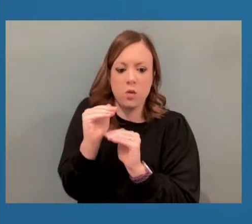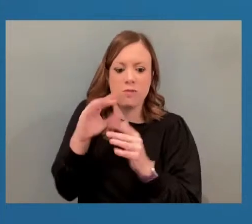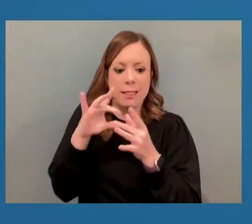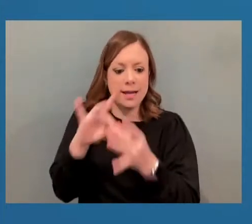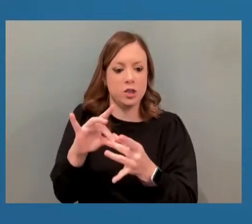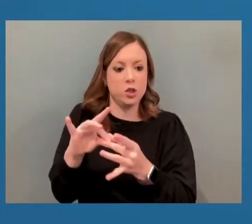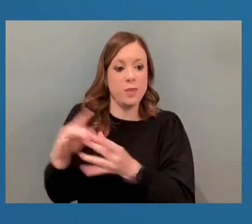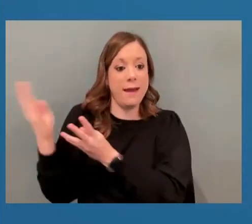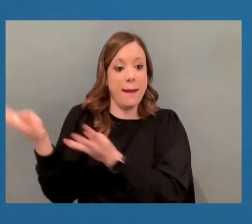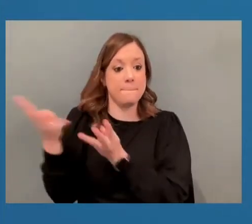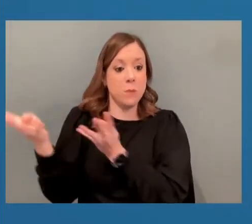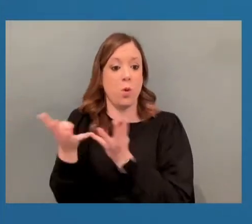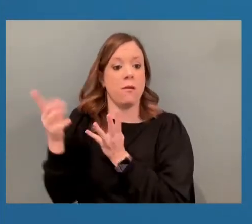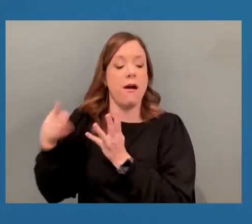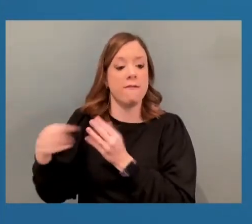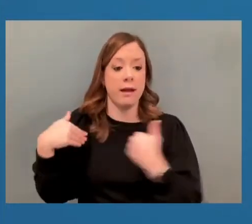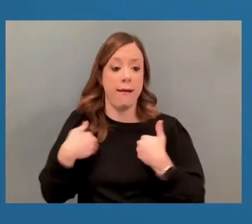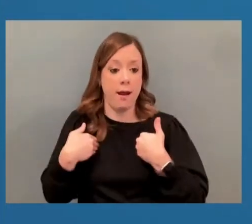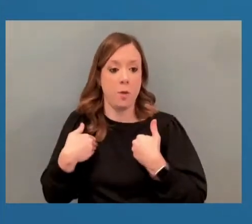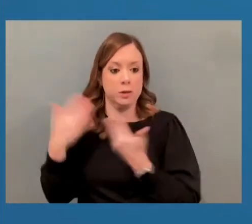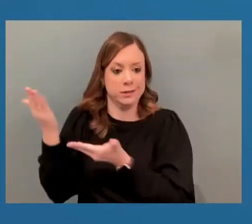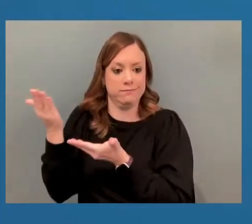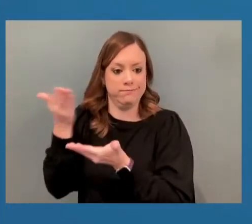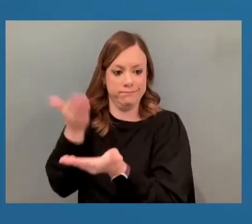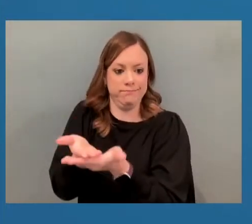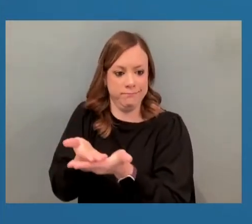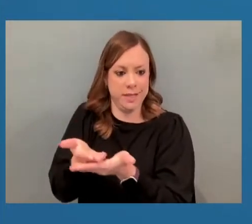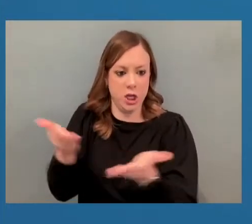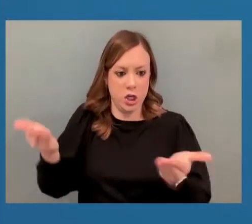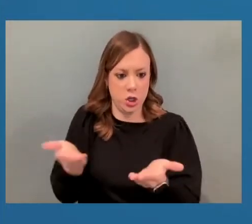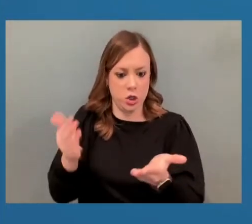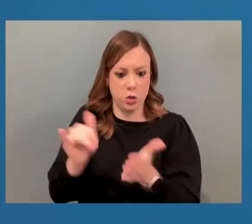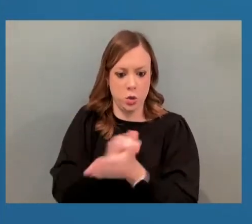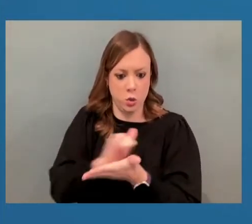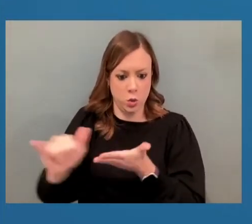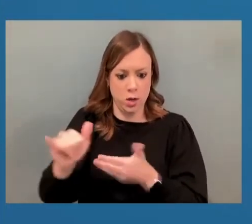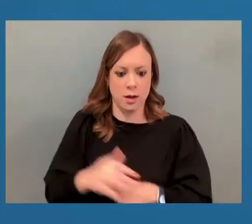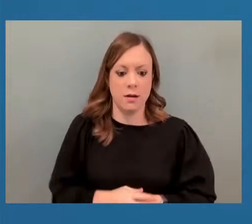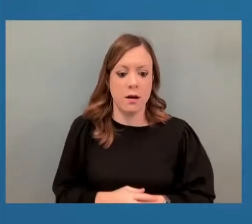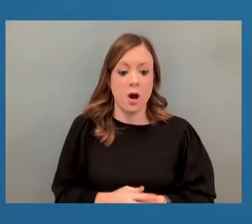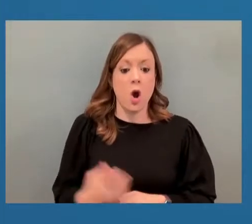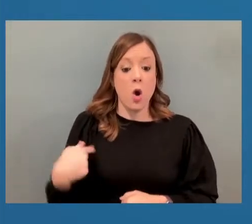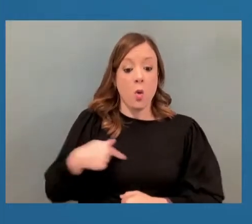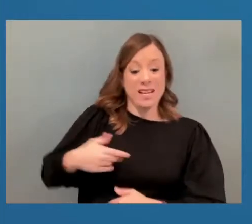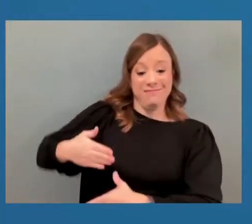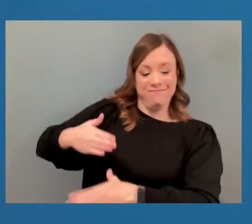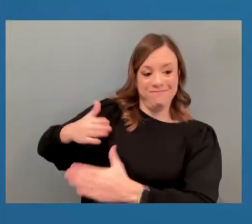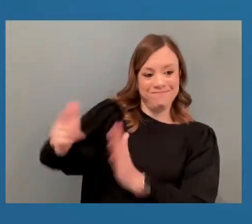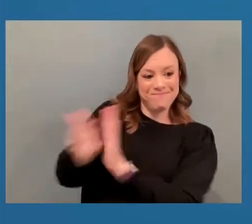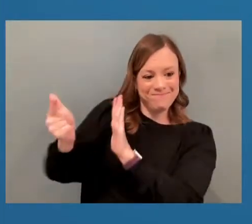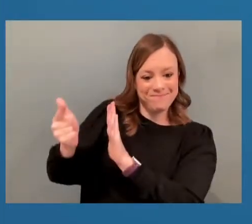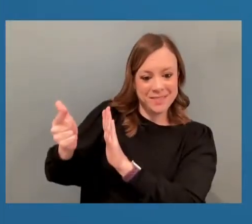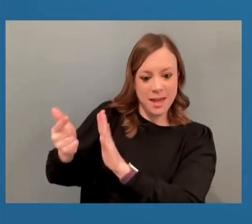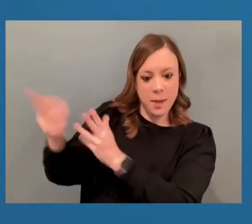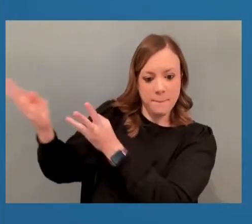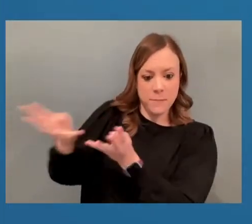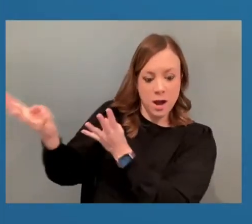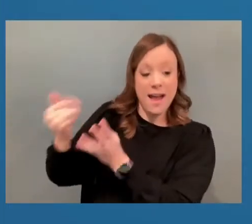Starting in April, we prohibited the importation of dairy cattle from premises with either confirmed